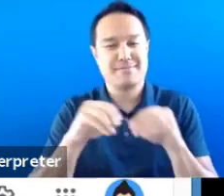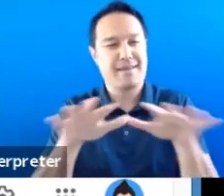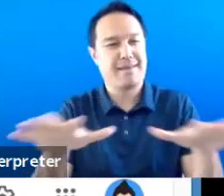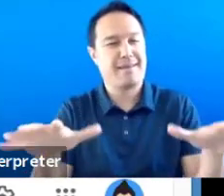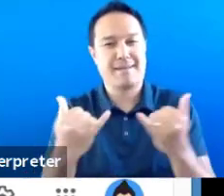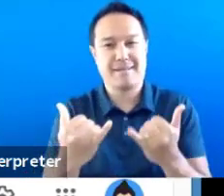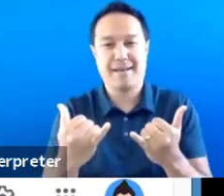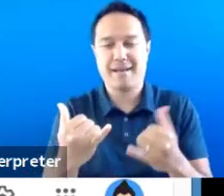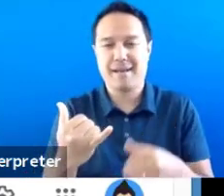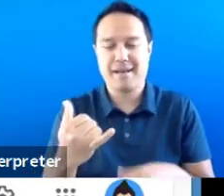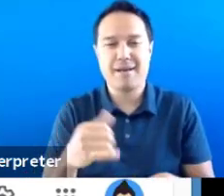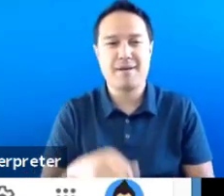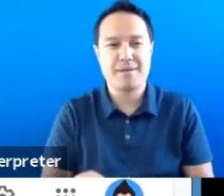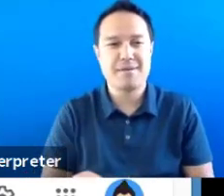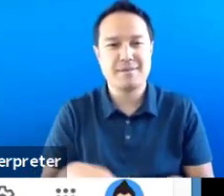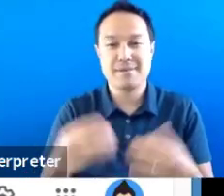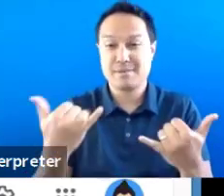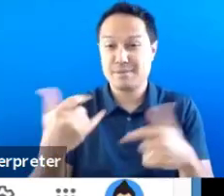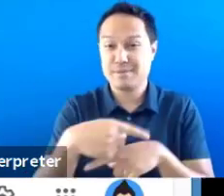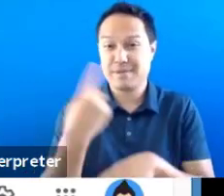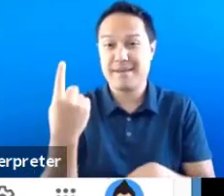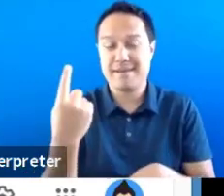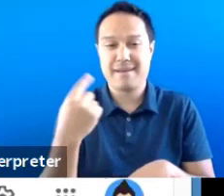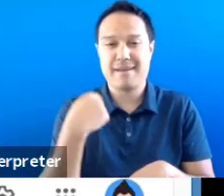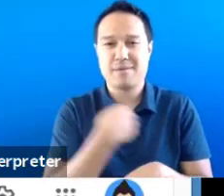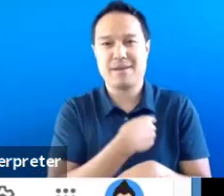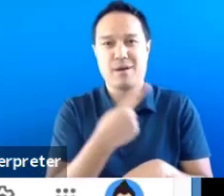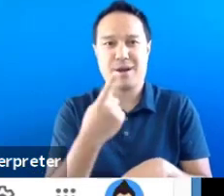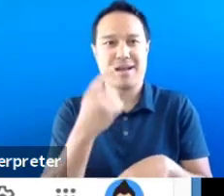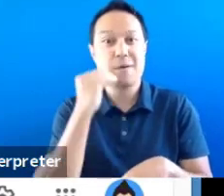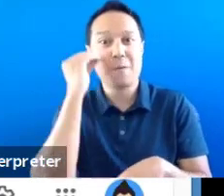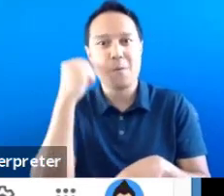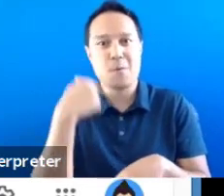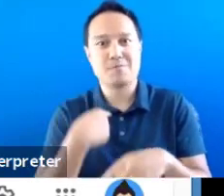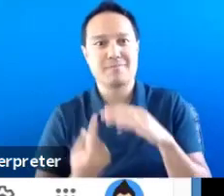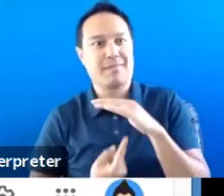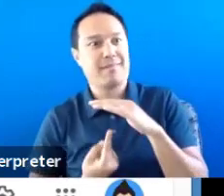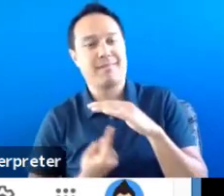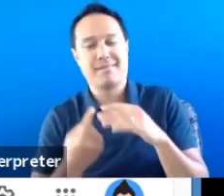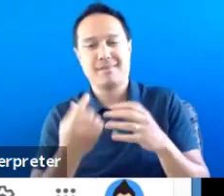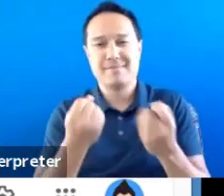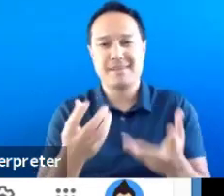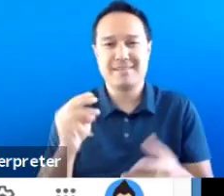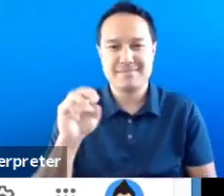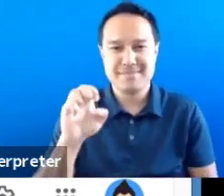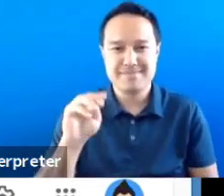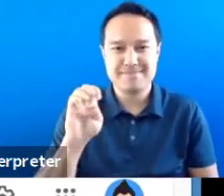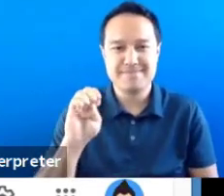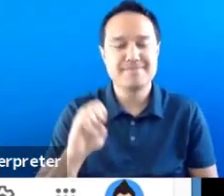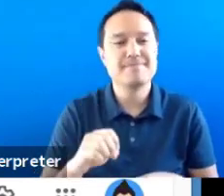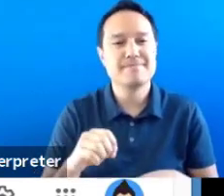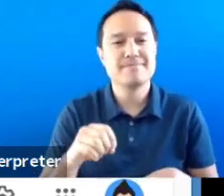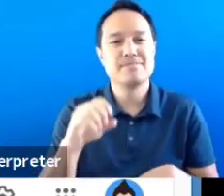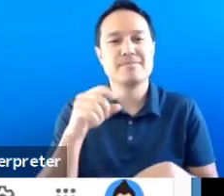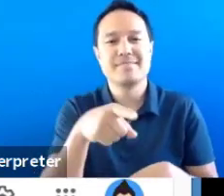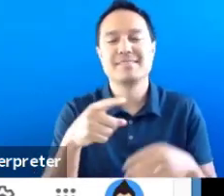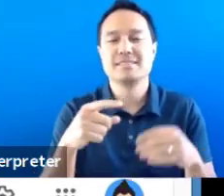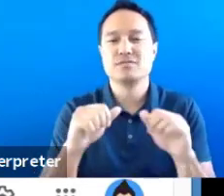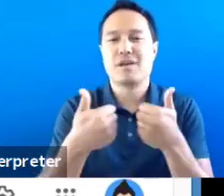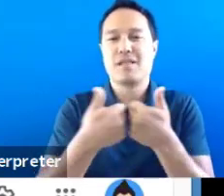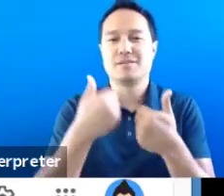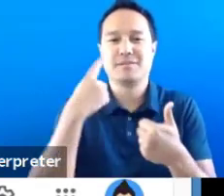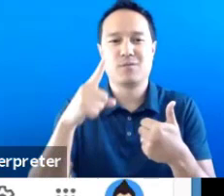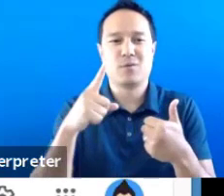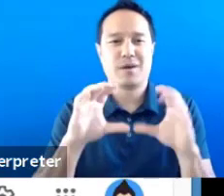for us being out on distance learning. So I pushed out this template, and this is a challenge for those of you that are in the class for you